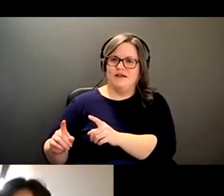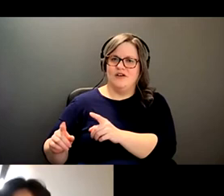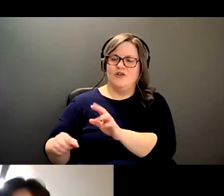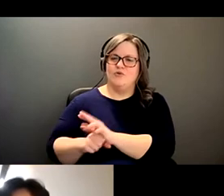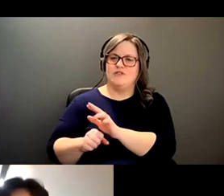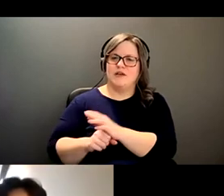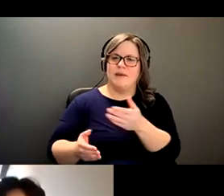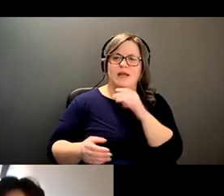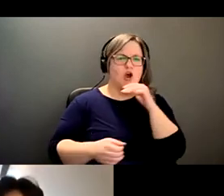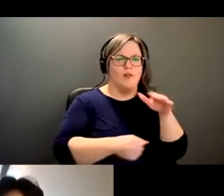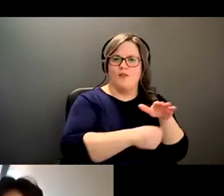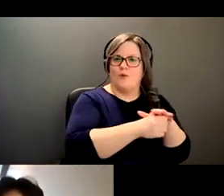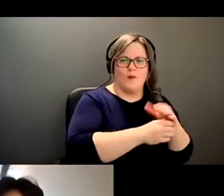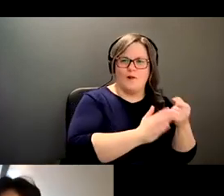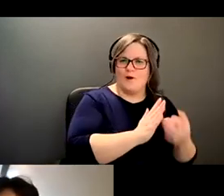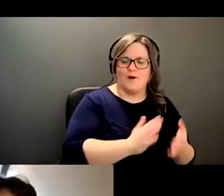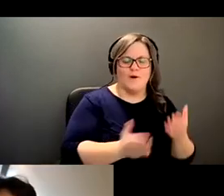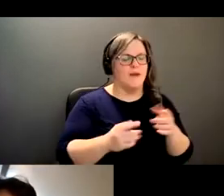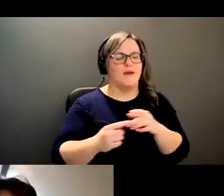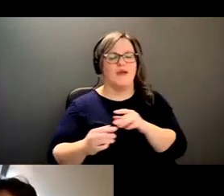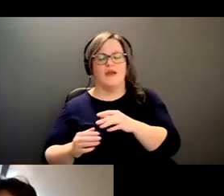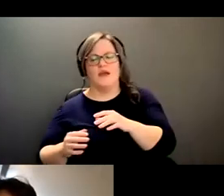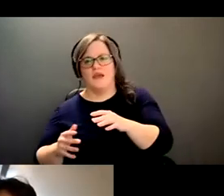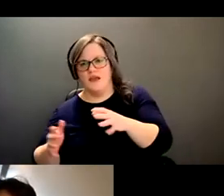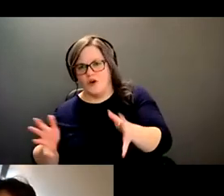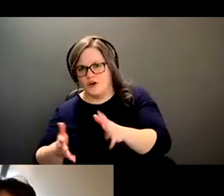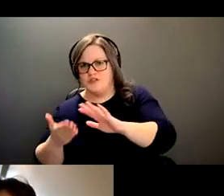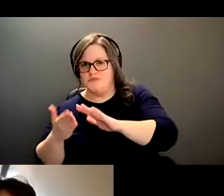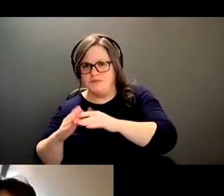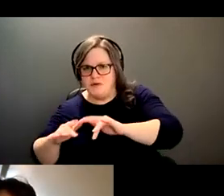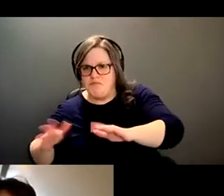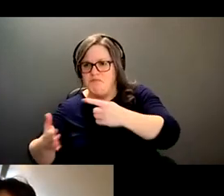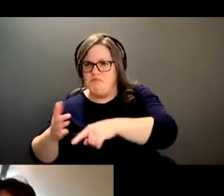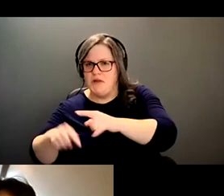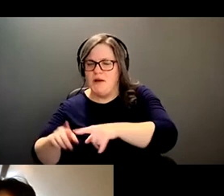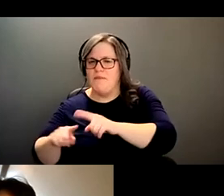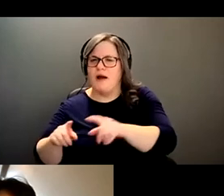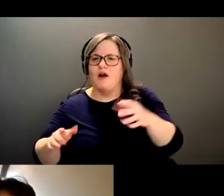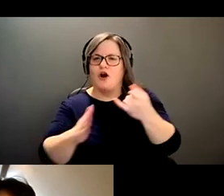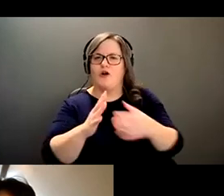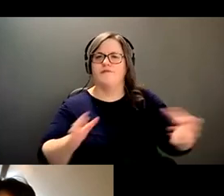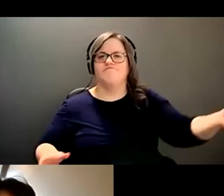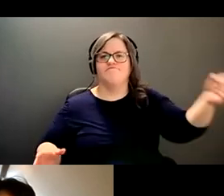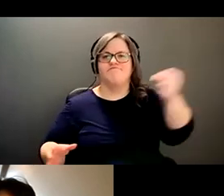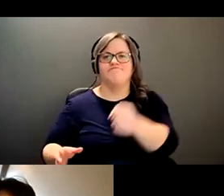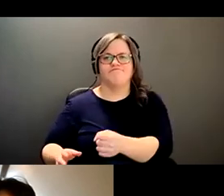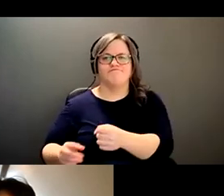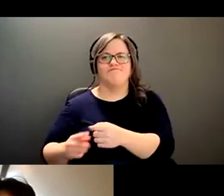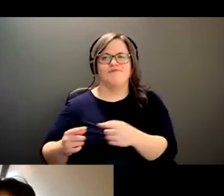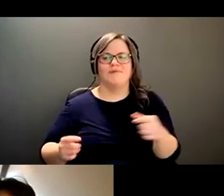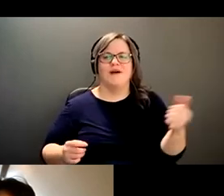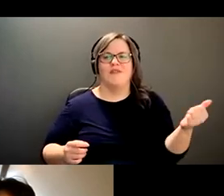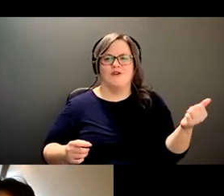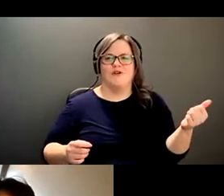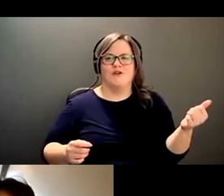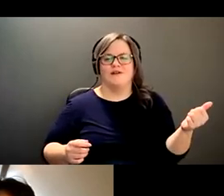not in a certain context, right? And so, yeah, those kind of soft edges of institutional boundaries, always kind